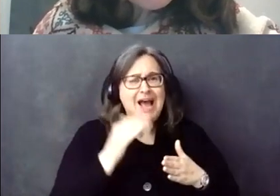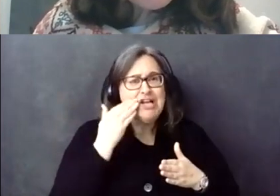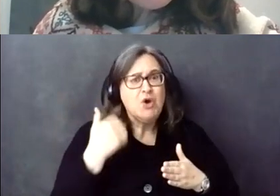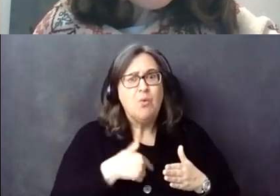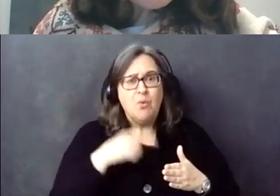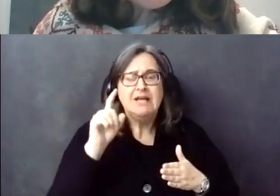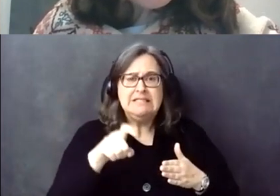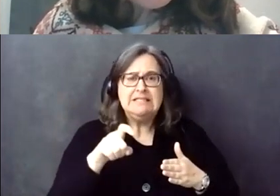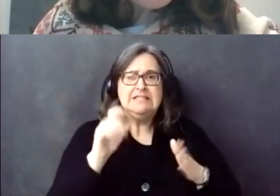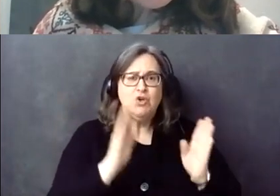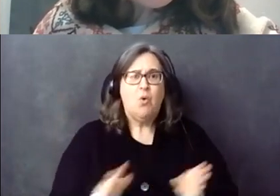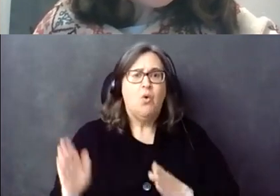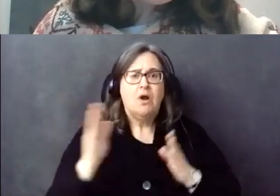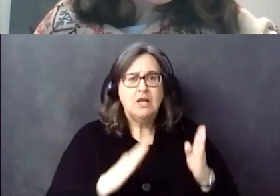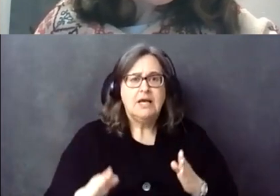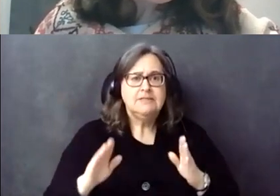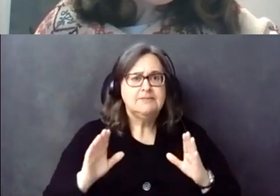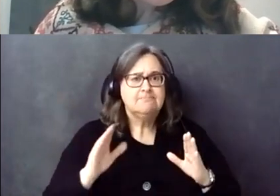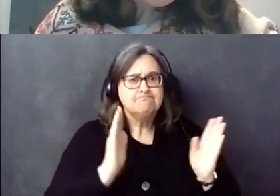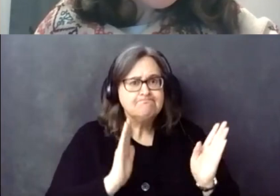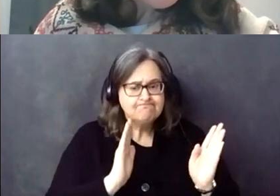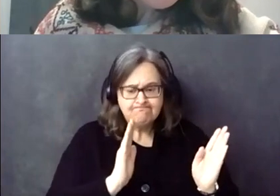an organized effort. And so